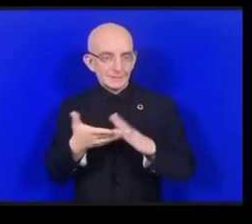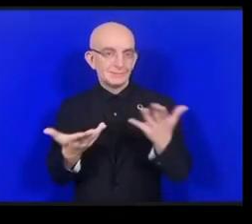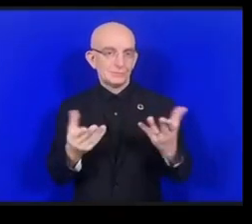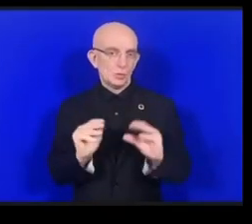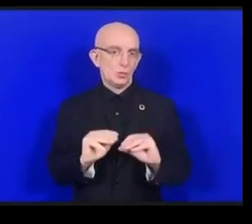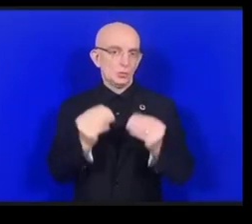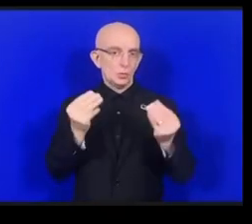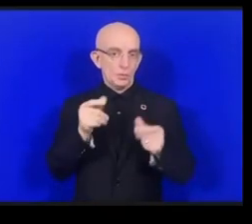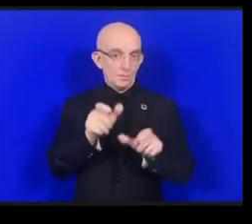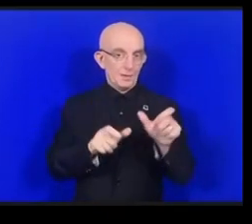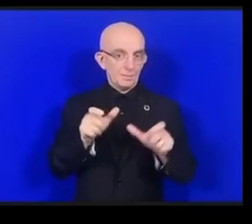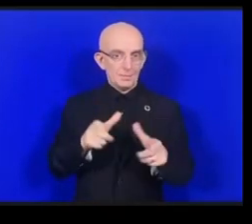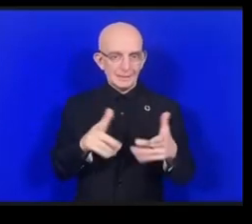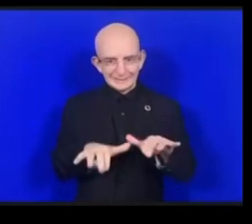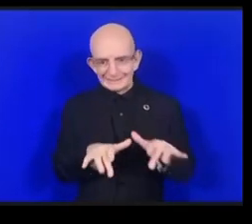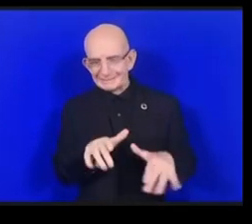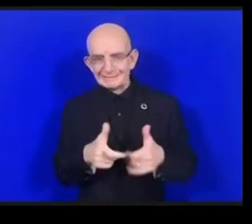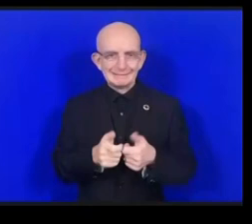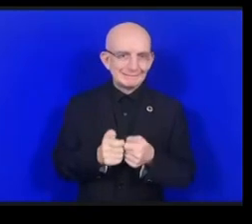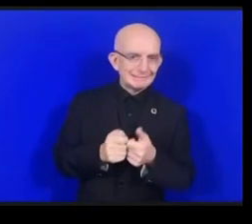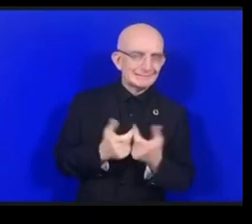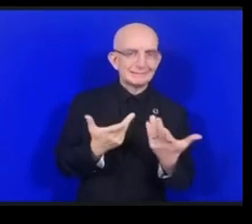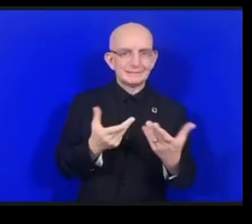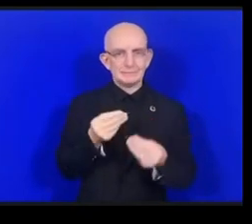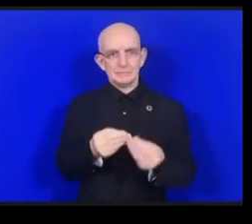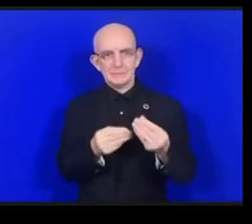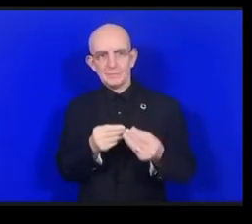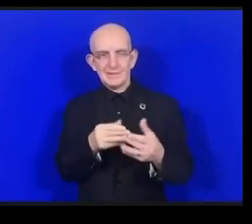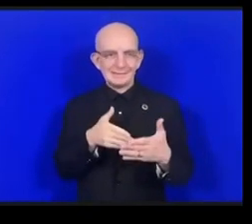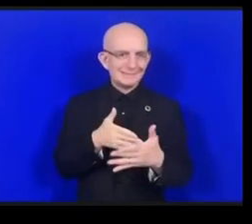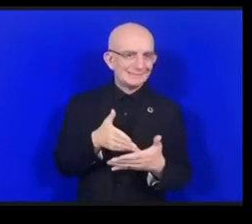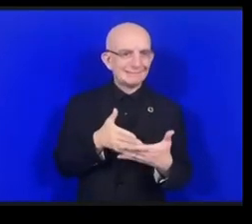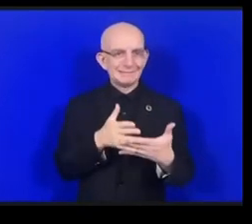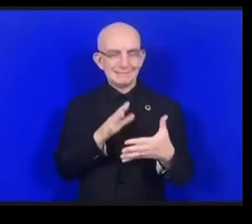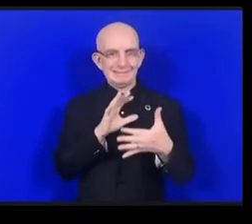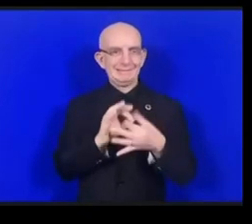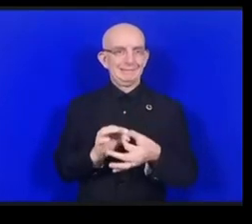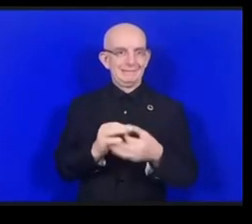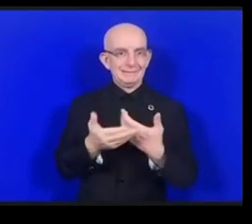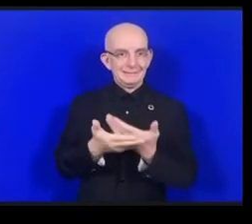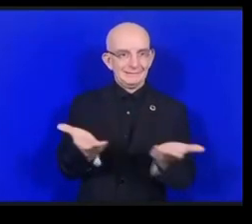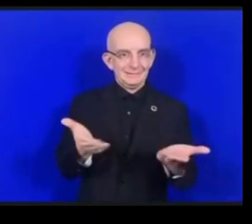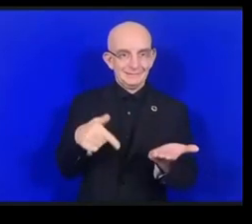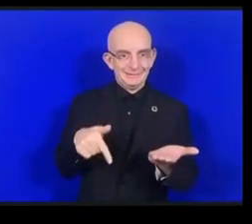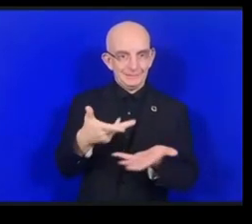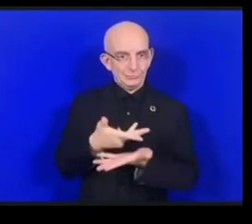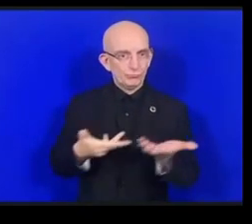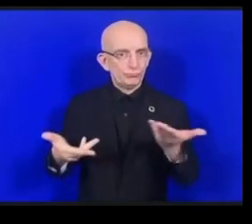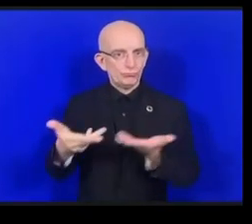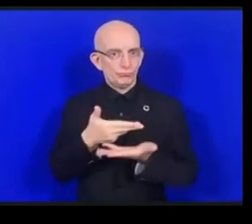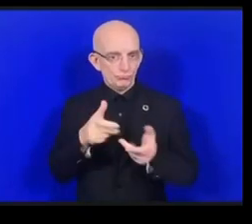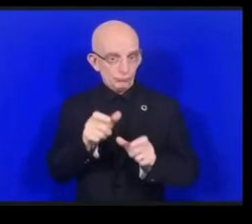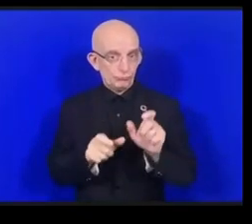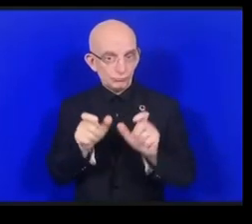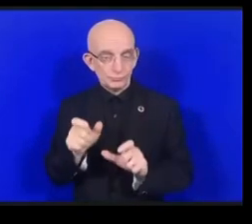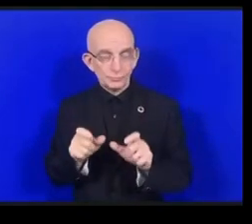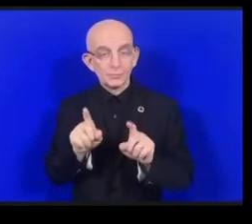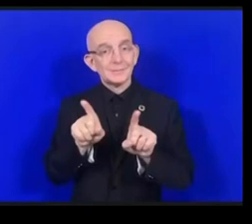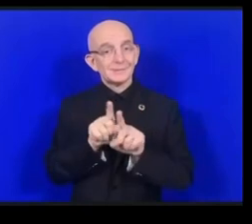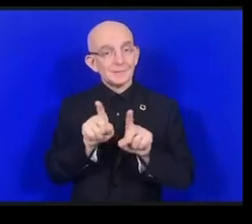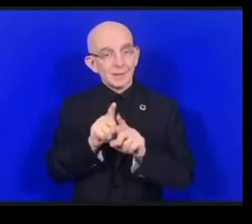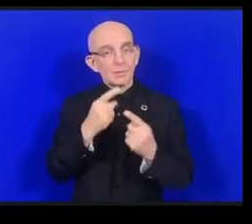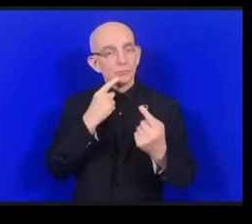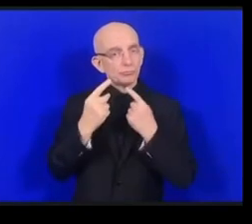community as well as uh to advocating about the STG uh for moving uh forward